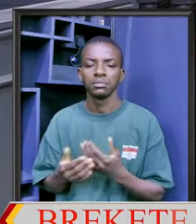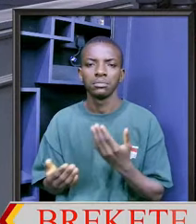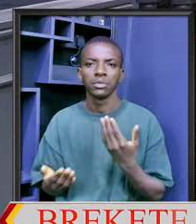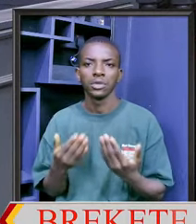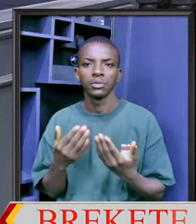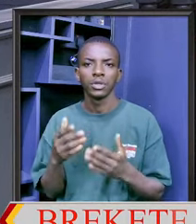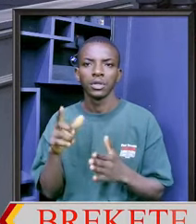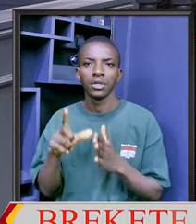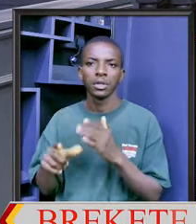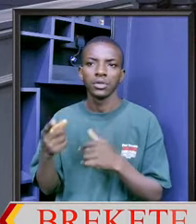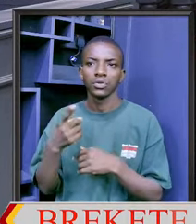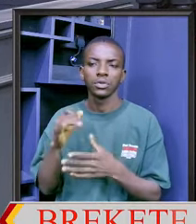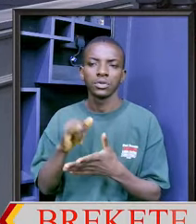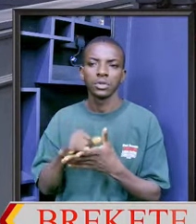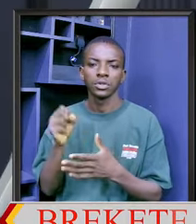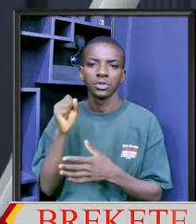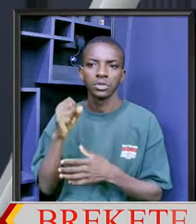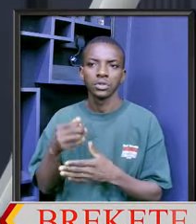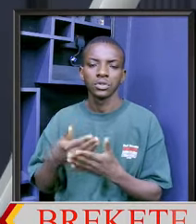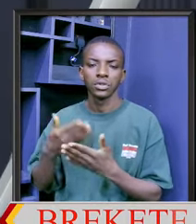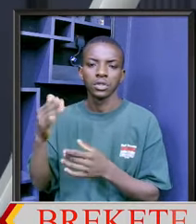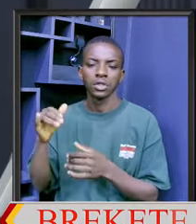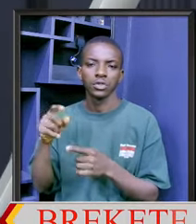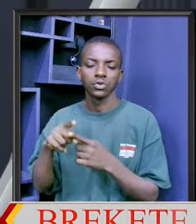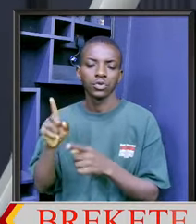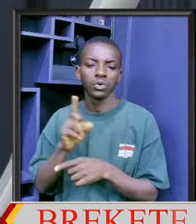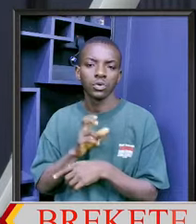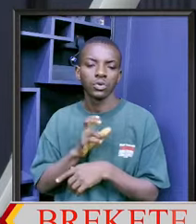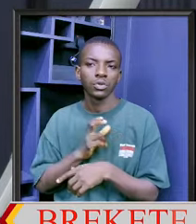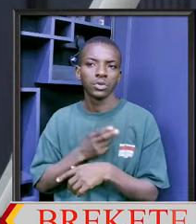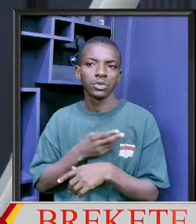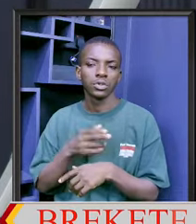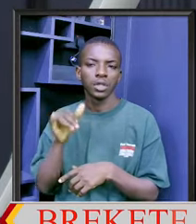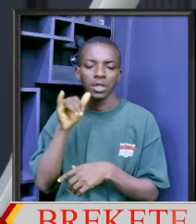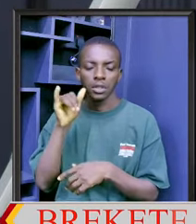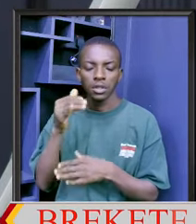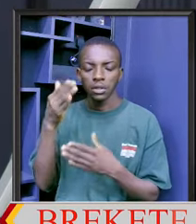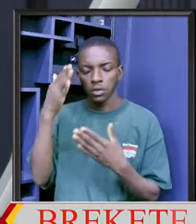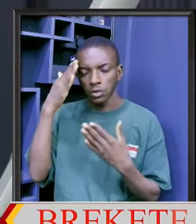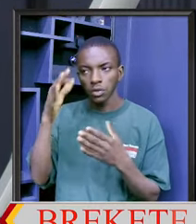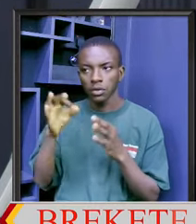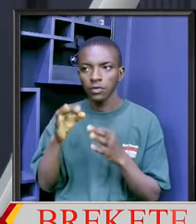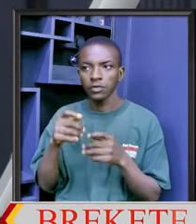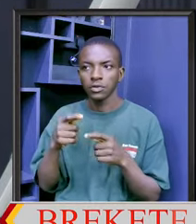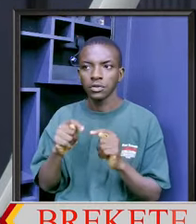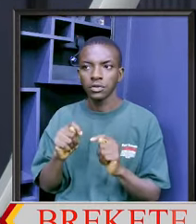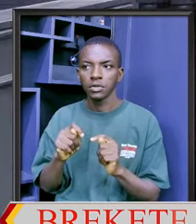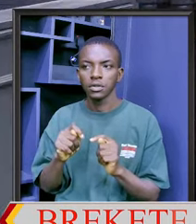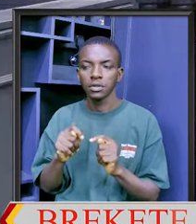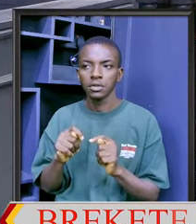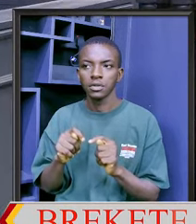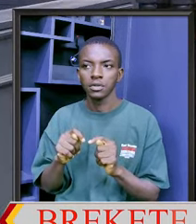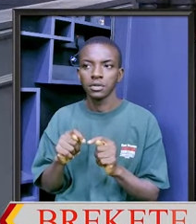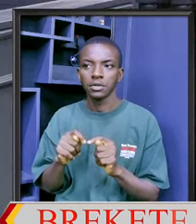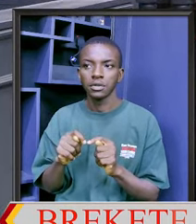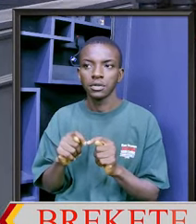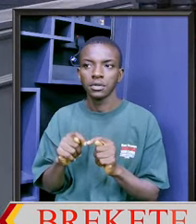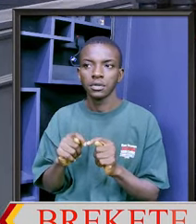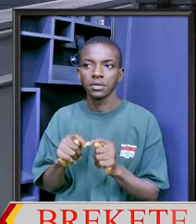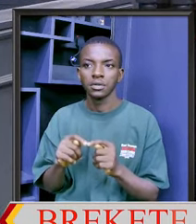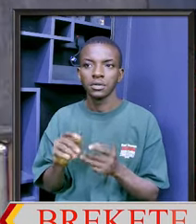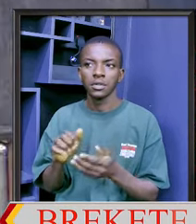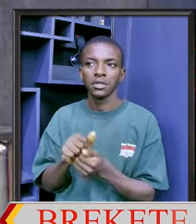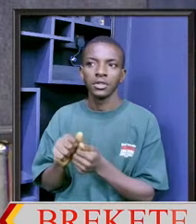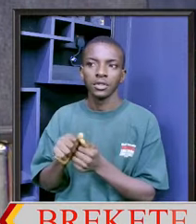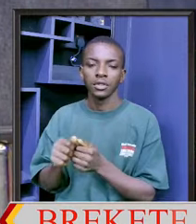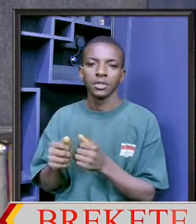maybe now the last one nine she sold to us yesterday where we give mama. I don't know whether mama don't try that corn flour. They don't wash them, they don't grind